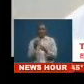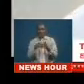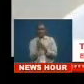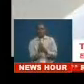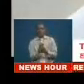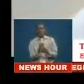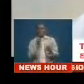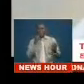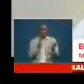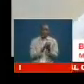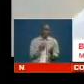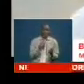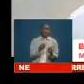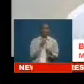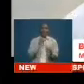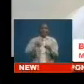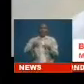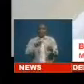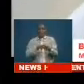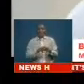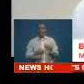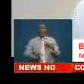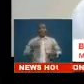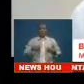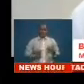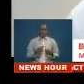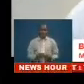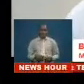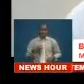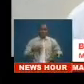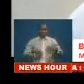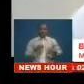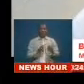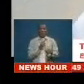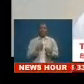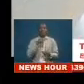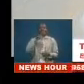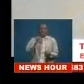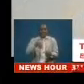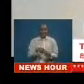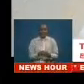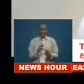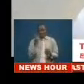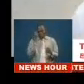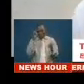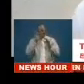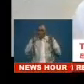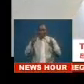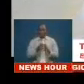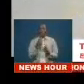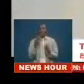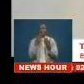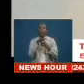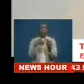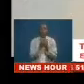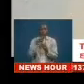know. Yeah, this is my first time performing on the concert party show, and it's just something else. So I want to say